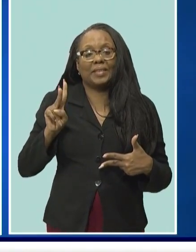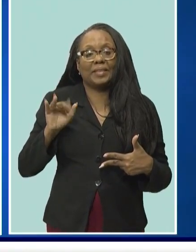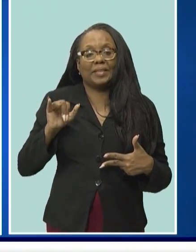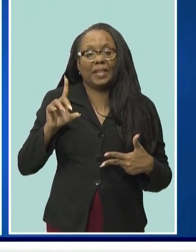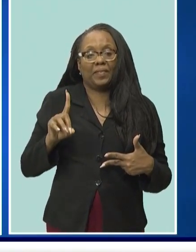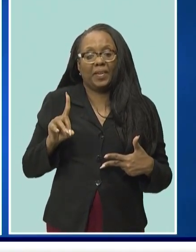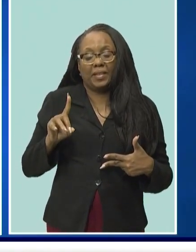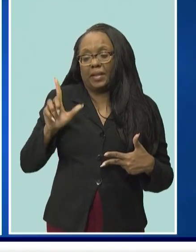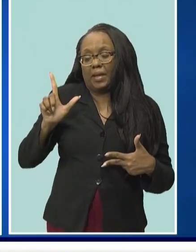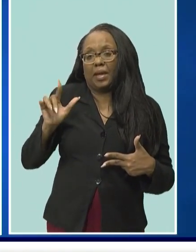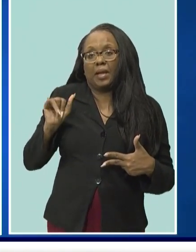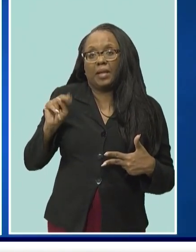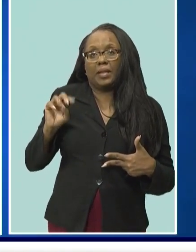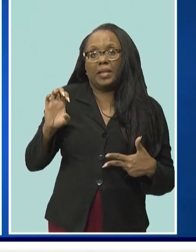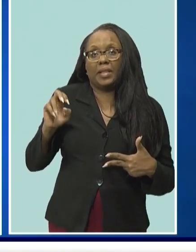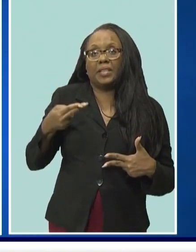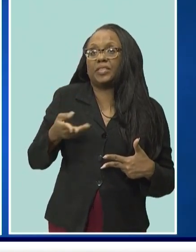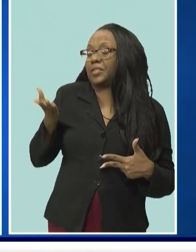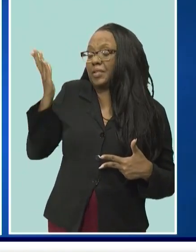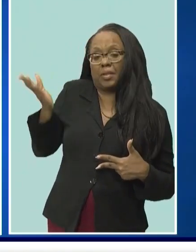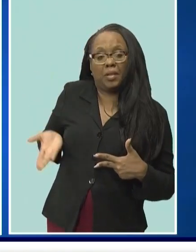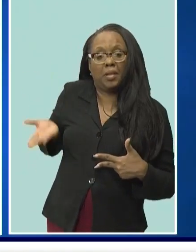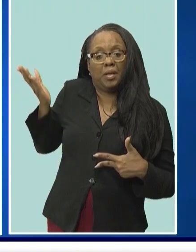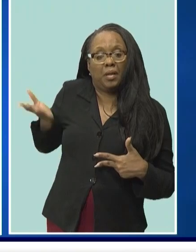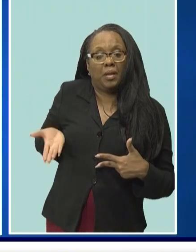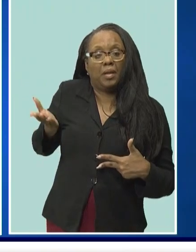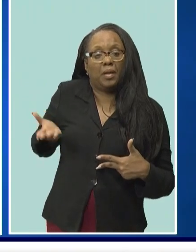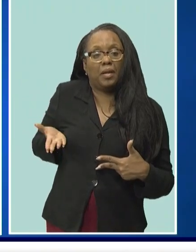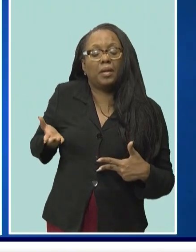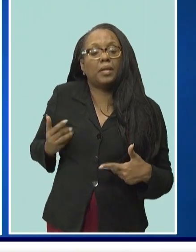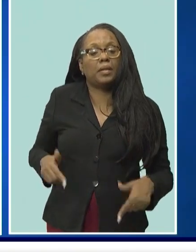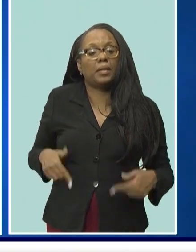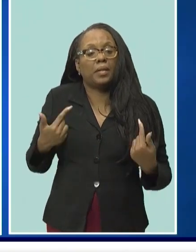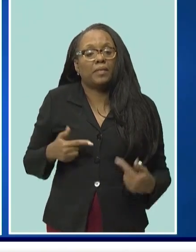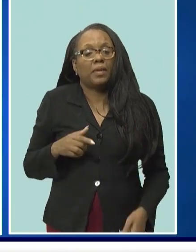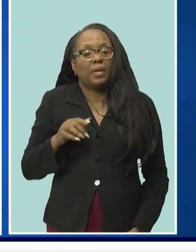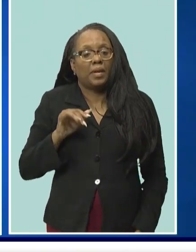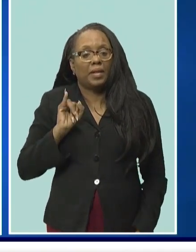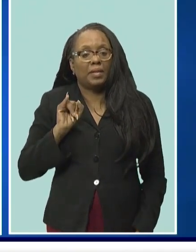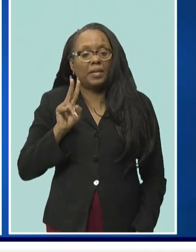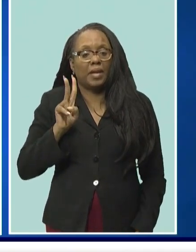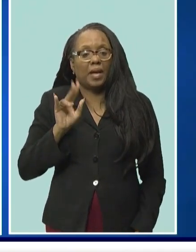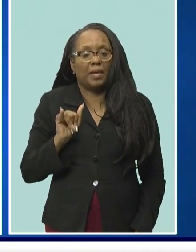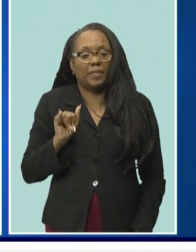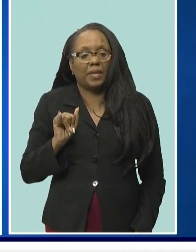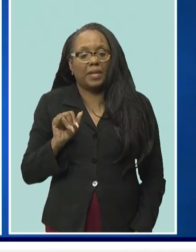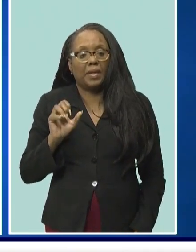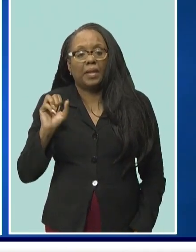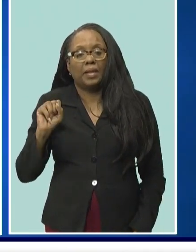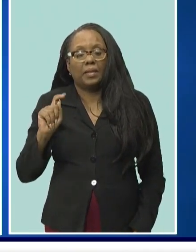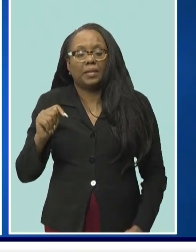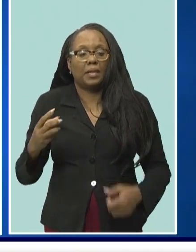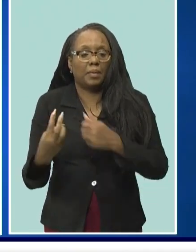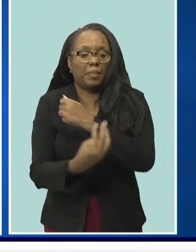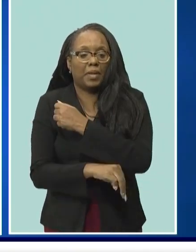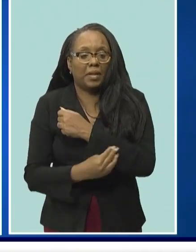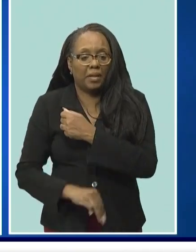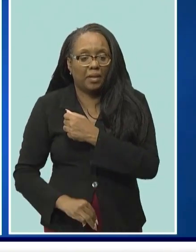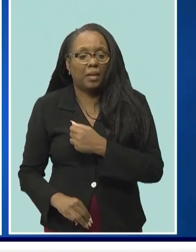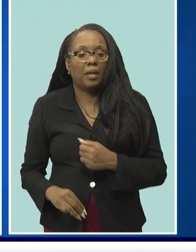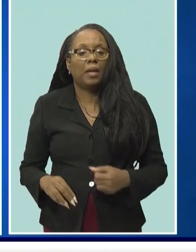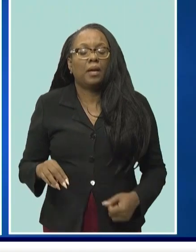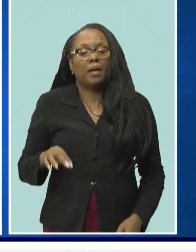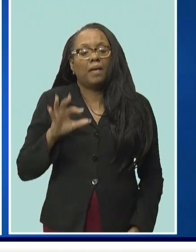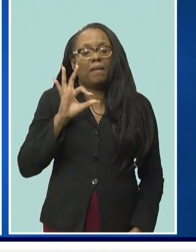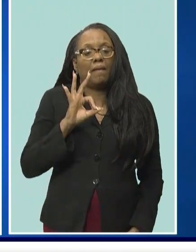Nathaniel Lynch, alias Dede or Black Fox, whose last known address is Rogers Road at the IV St. Michael. He's 5 feet